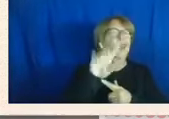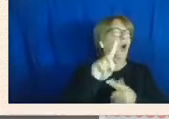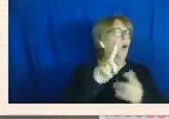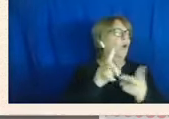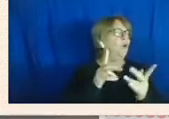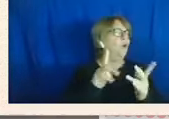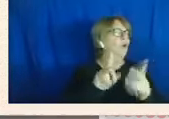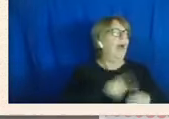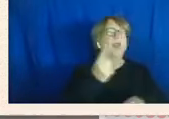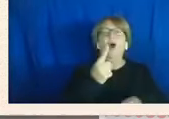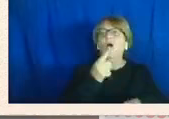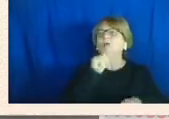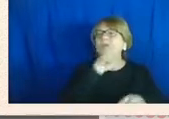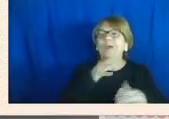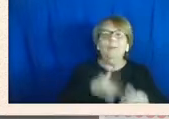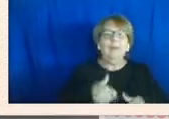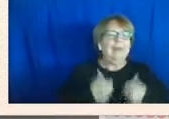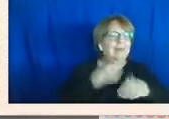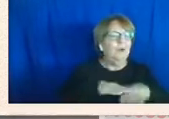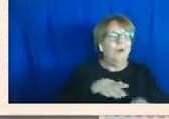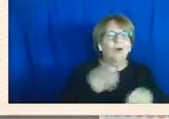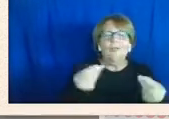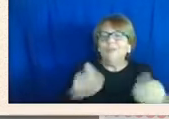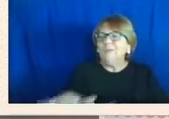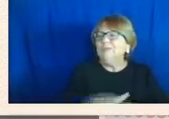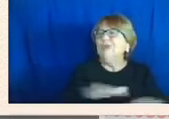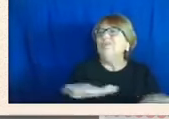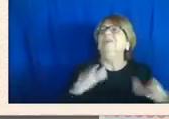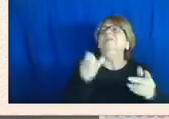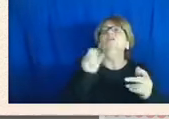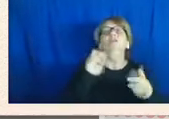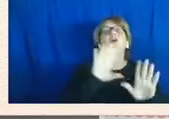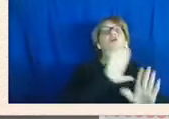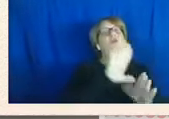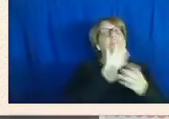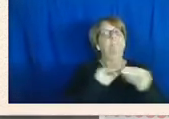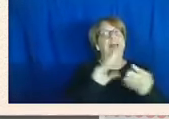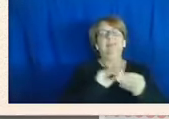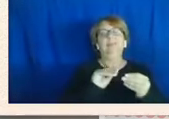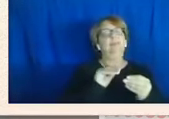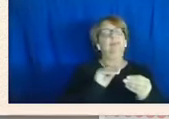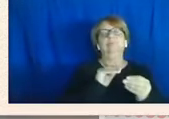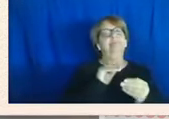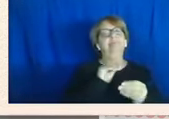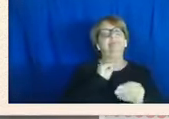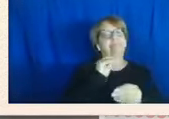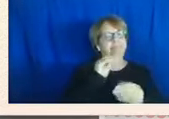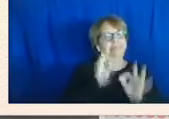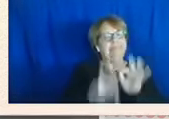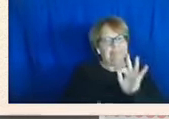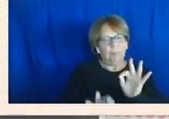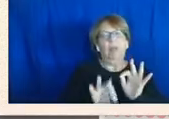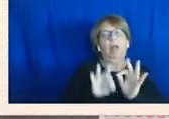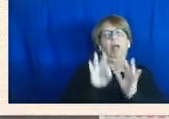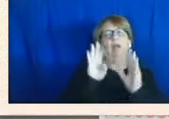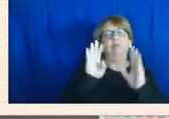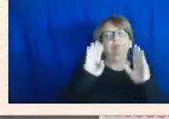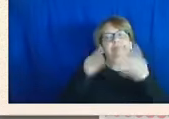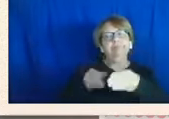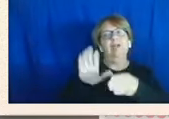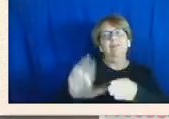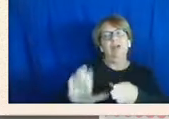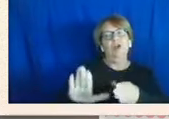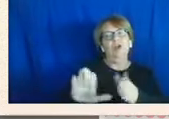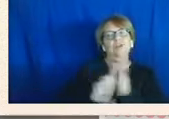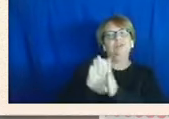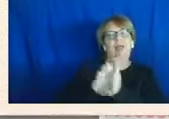your messages simple. Keep them appropriate to your child's developmental level. Keep them brief. An interesting thing is that